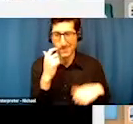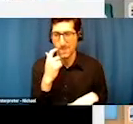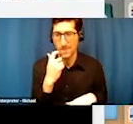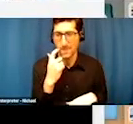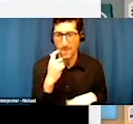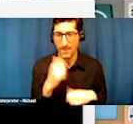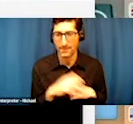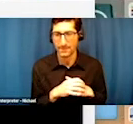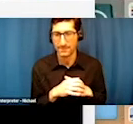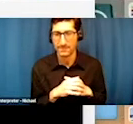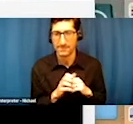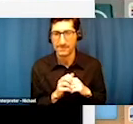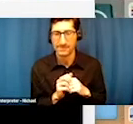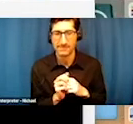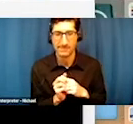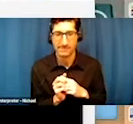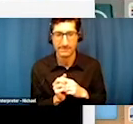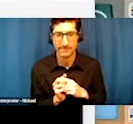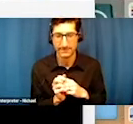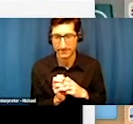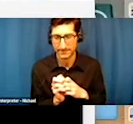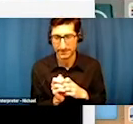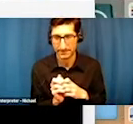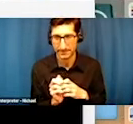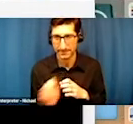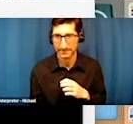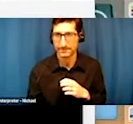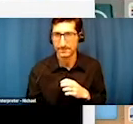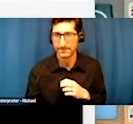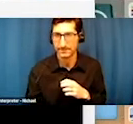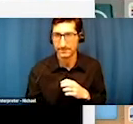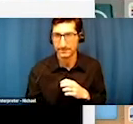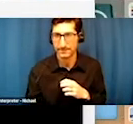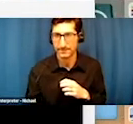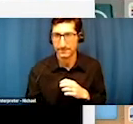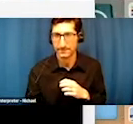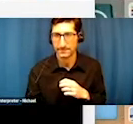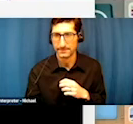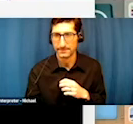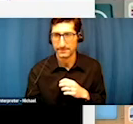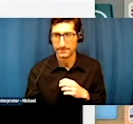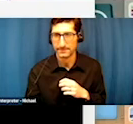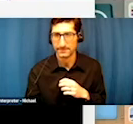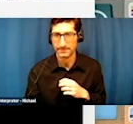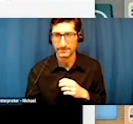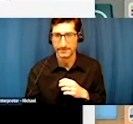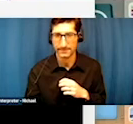Okay. So, uh, sorry.